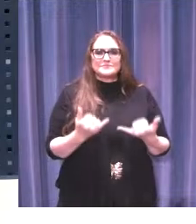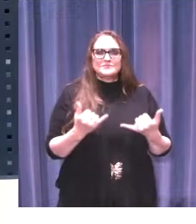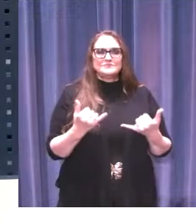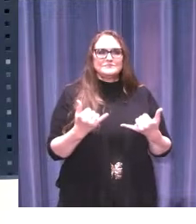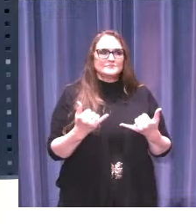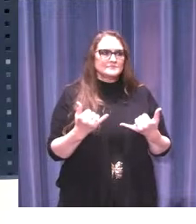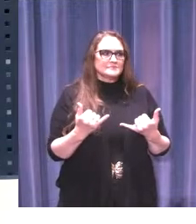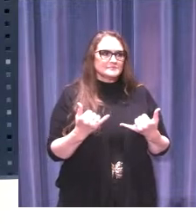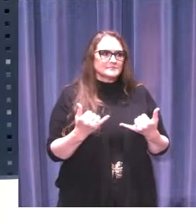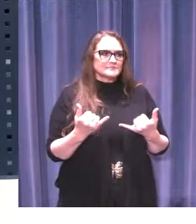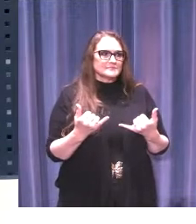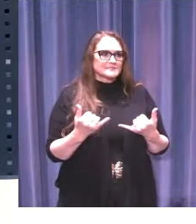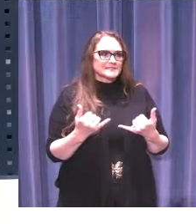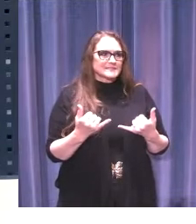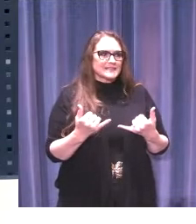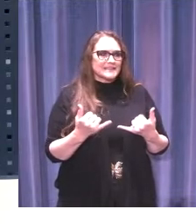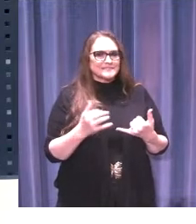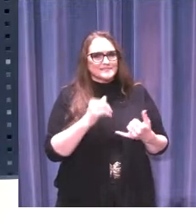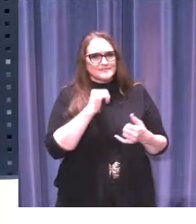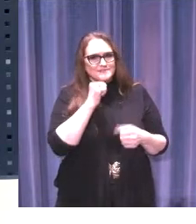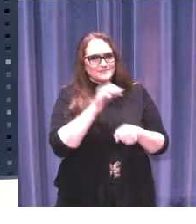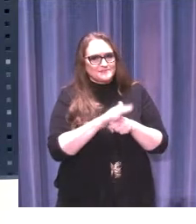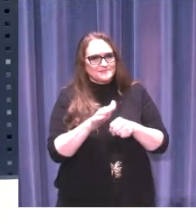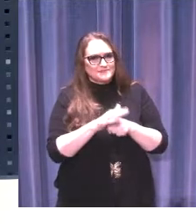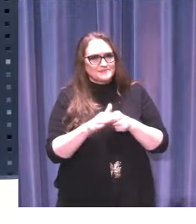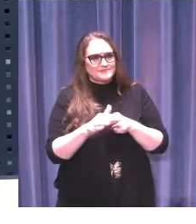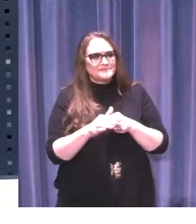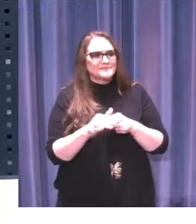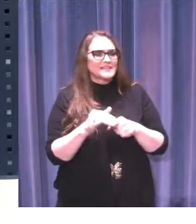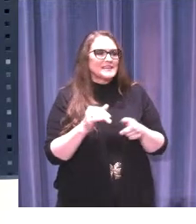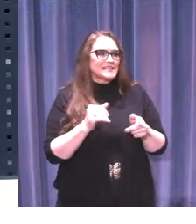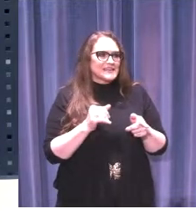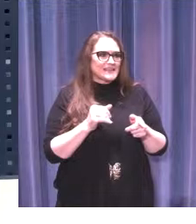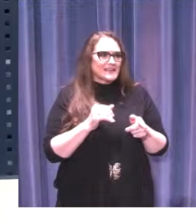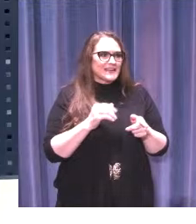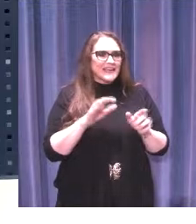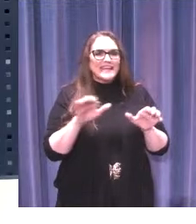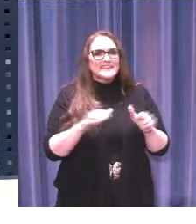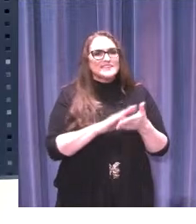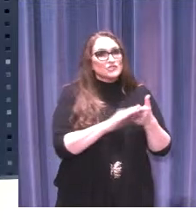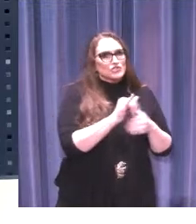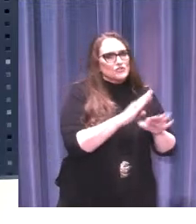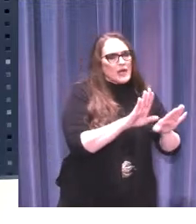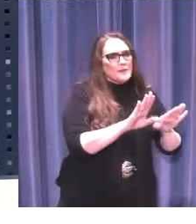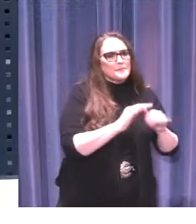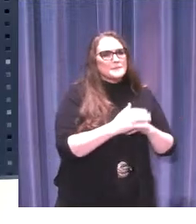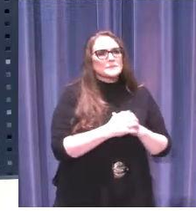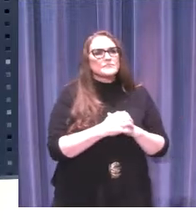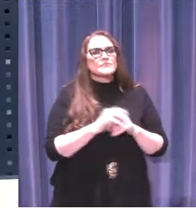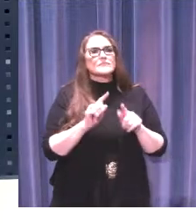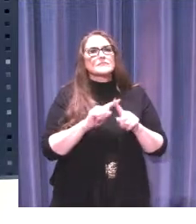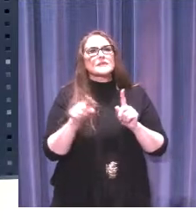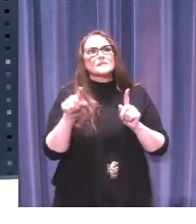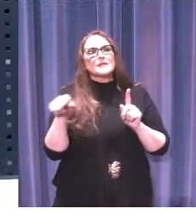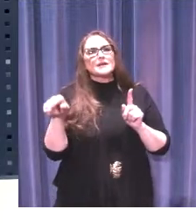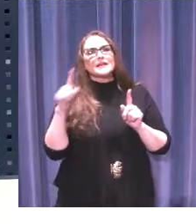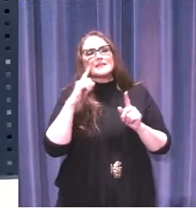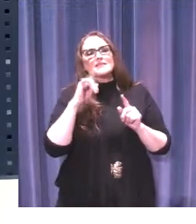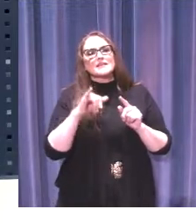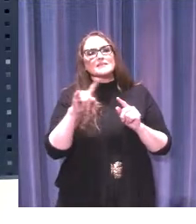falls woefully short on at all. I think it does a nice job. There are, I